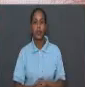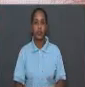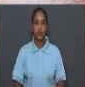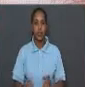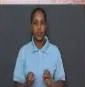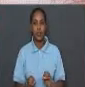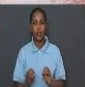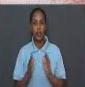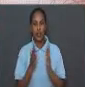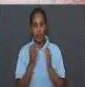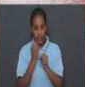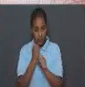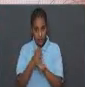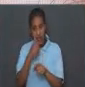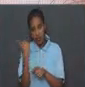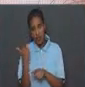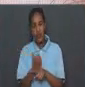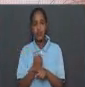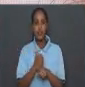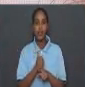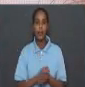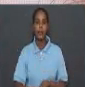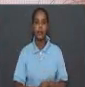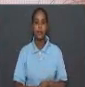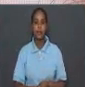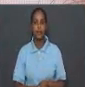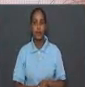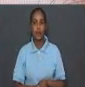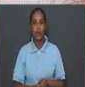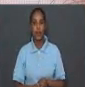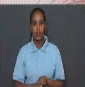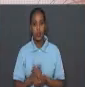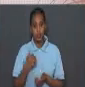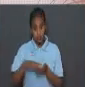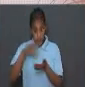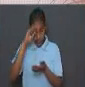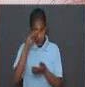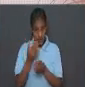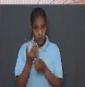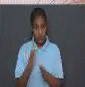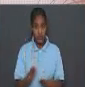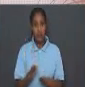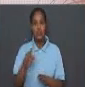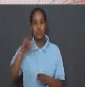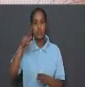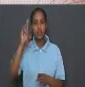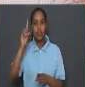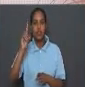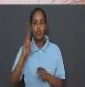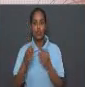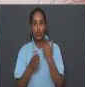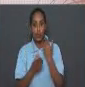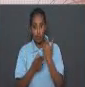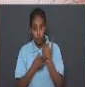Students, let us do another activity. As we already learned, lead storage